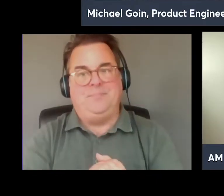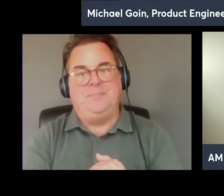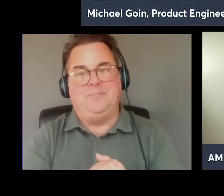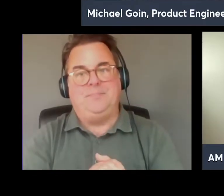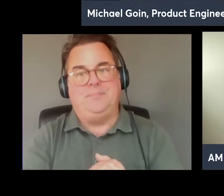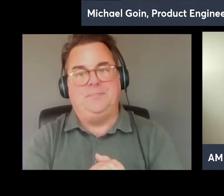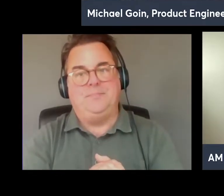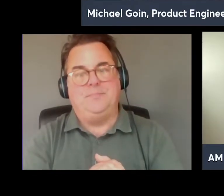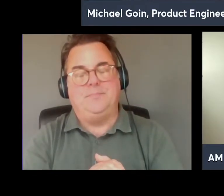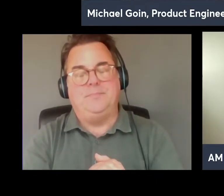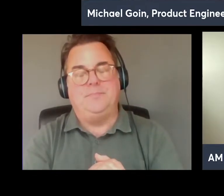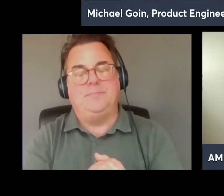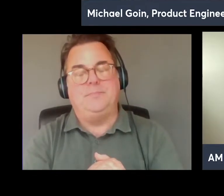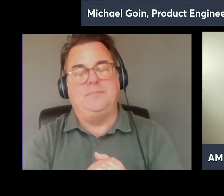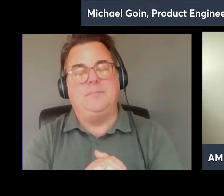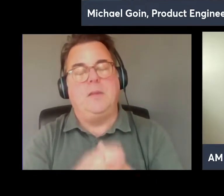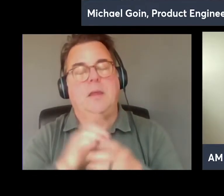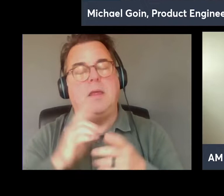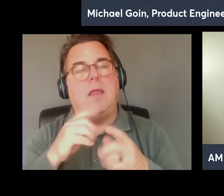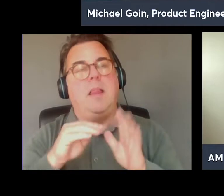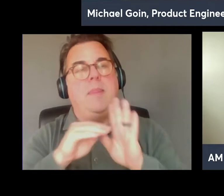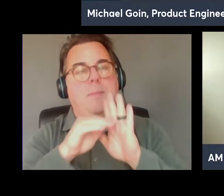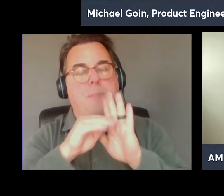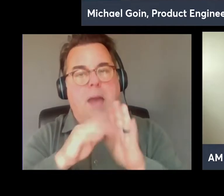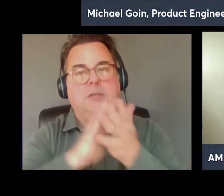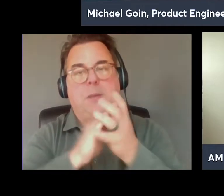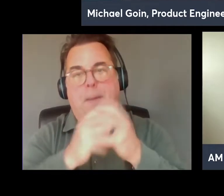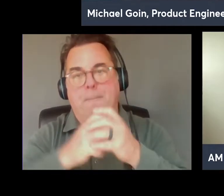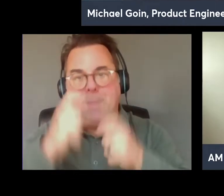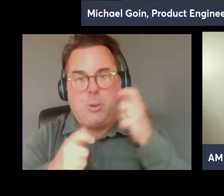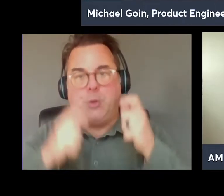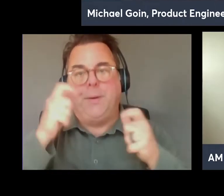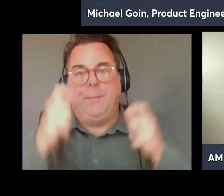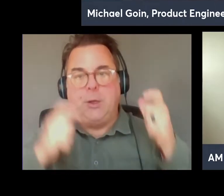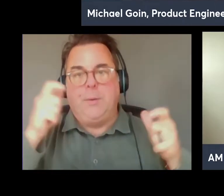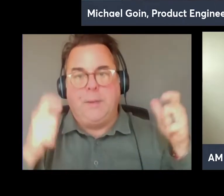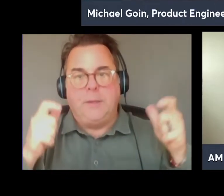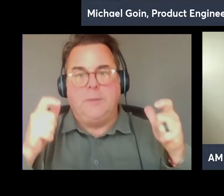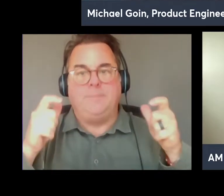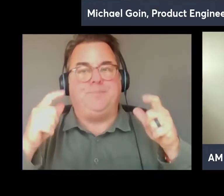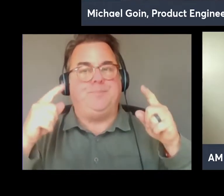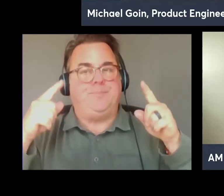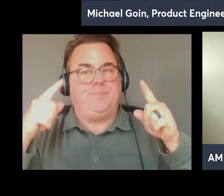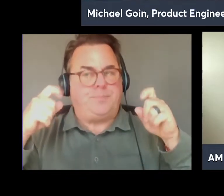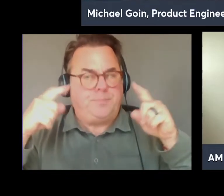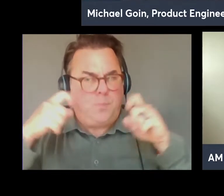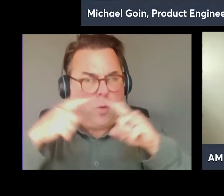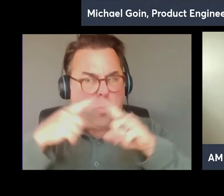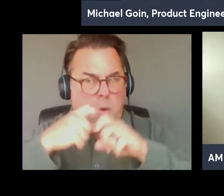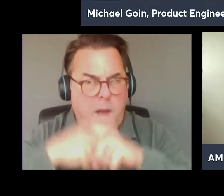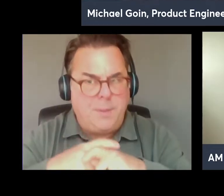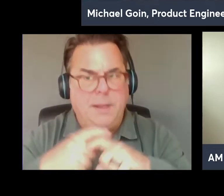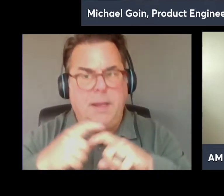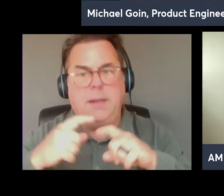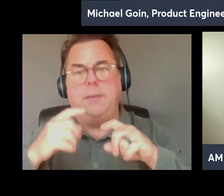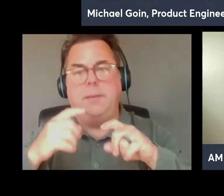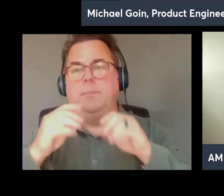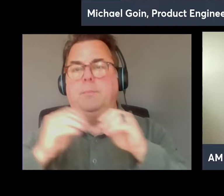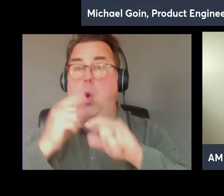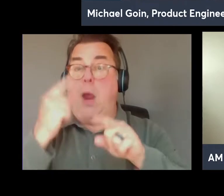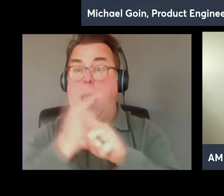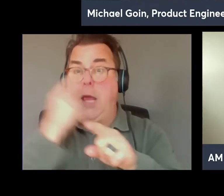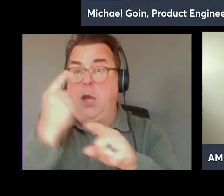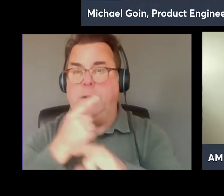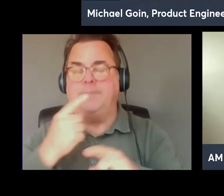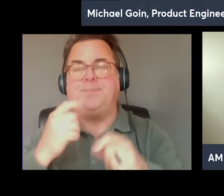And as these models grow larger and larger and get more and more accurate, of course, how we've generally thought